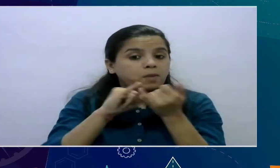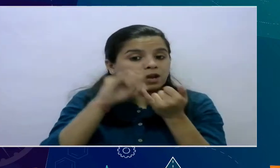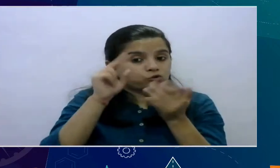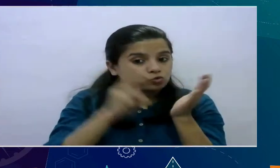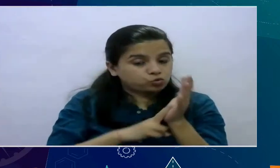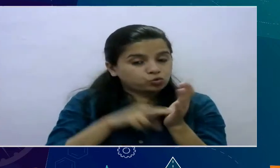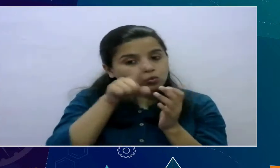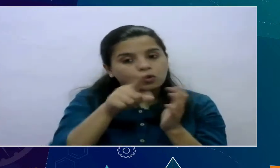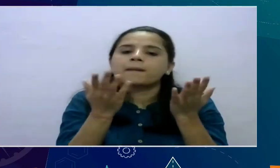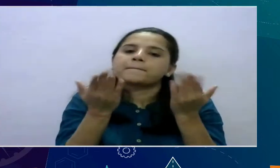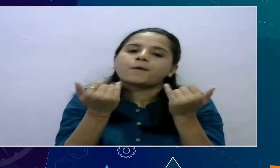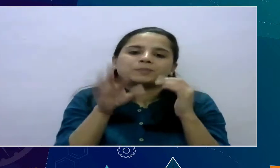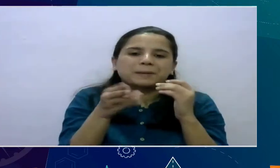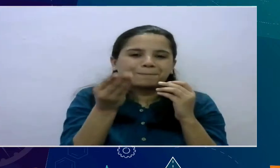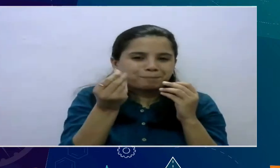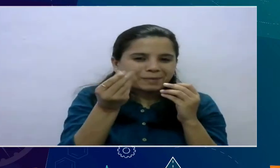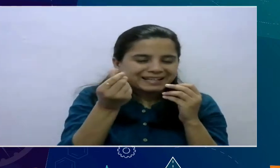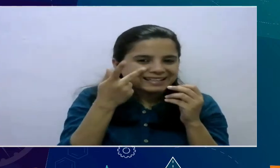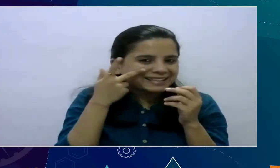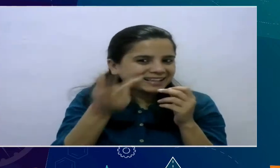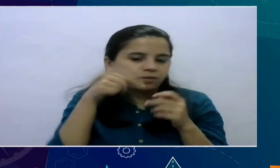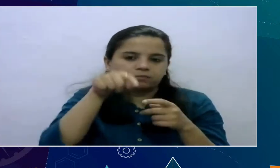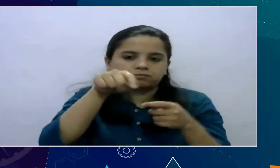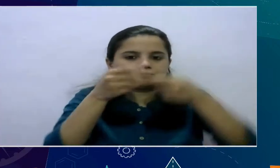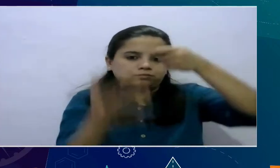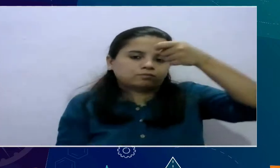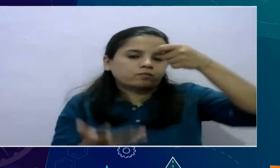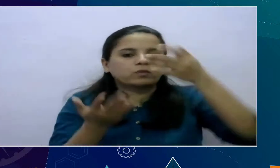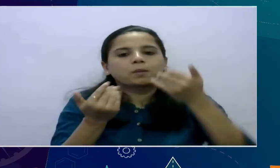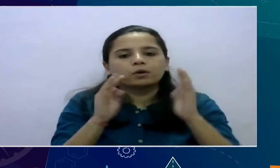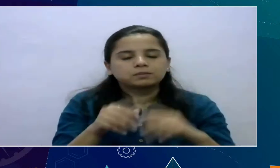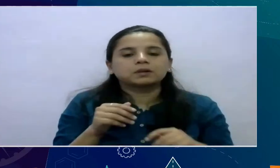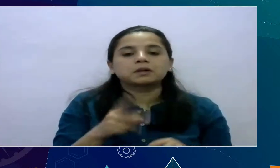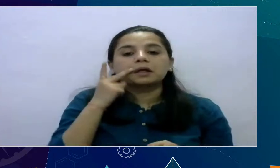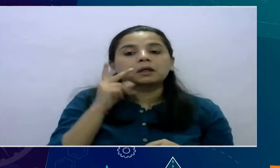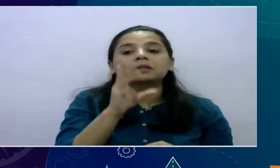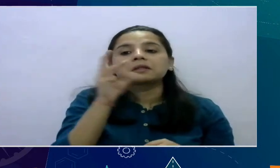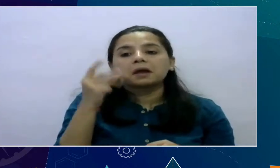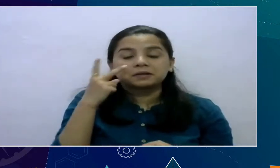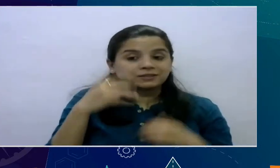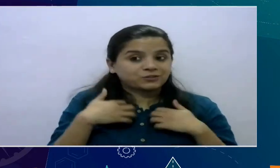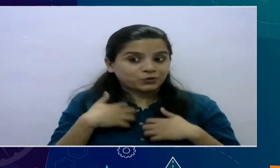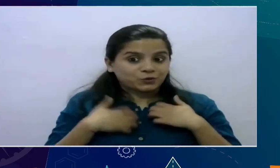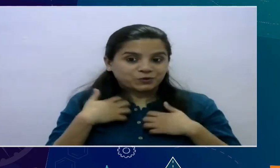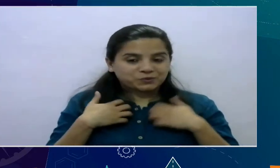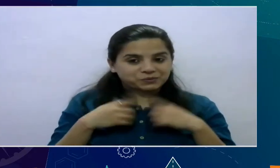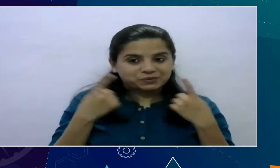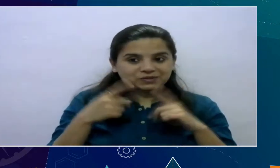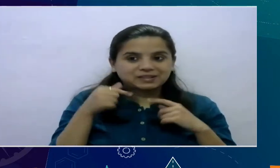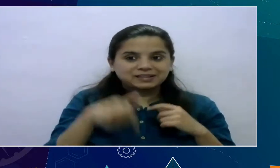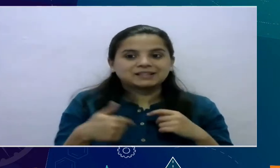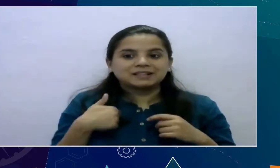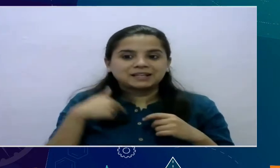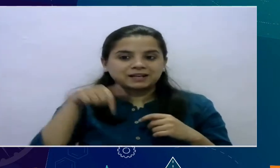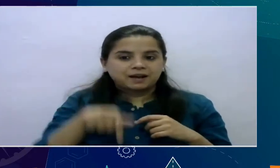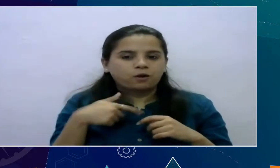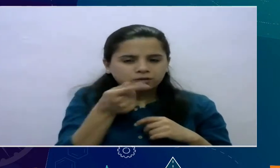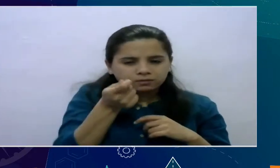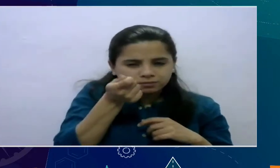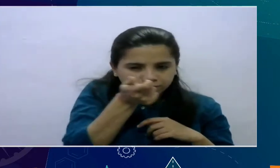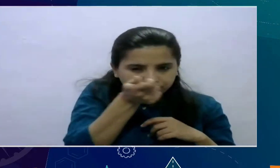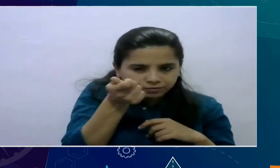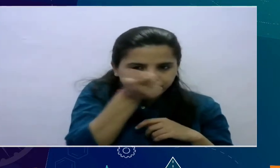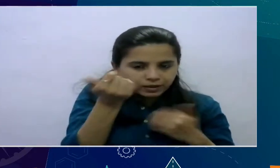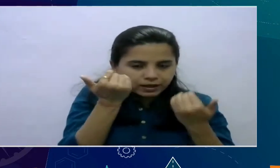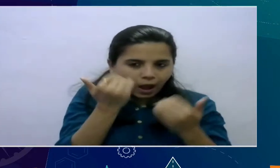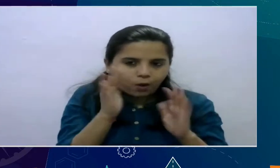the filtration method. Now let me do a third magic. It's very interesting. Okay, I've got a laser light.